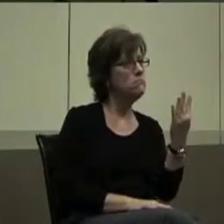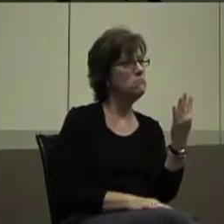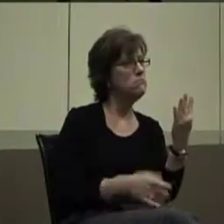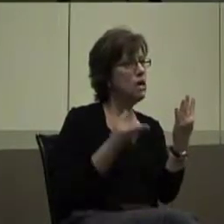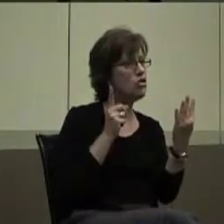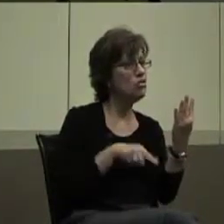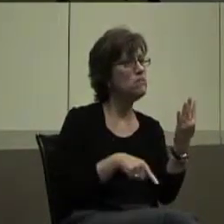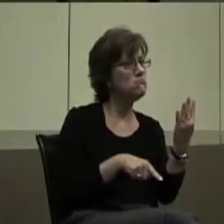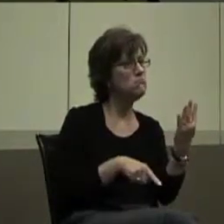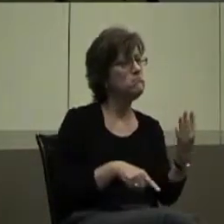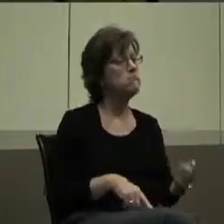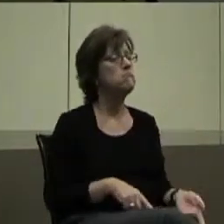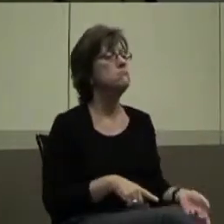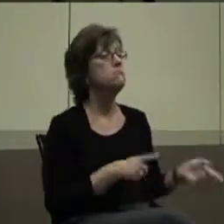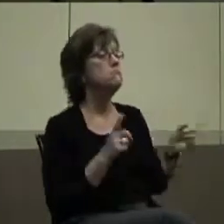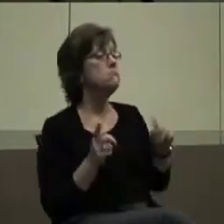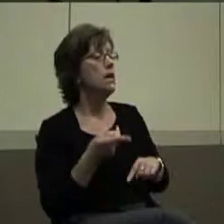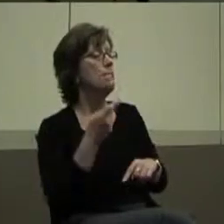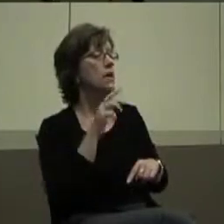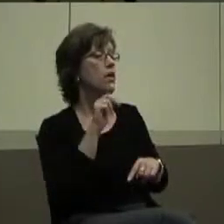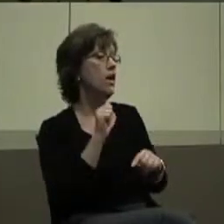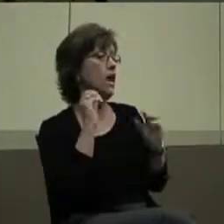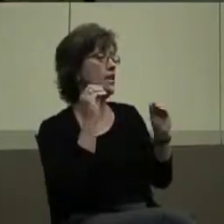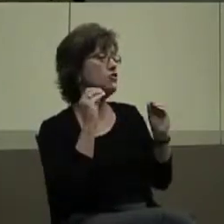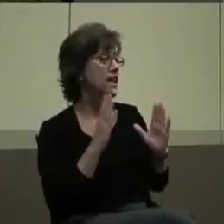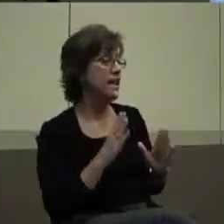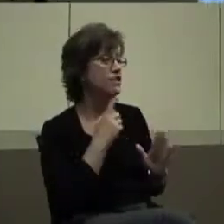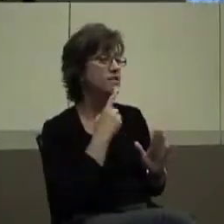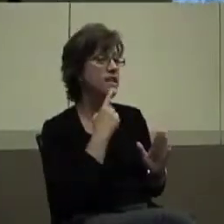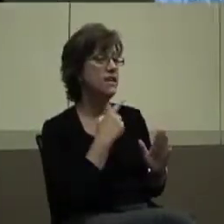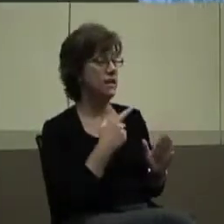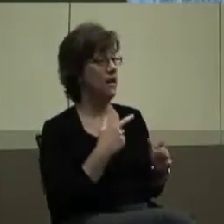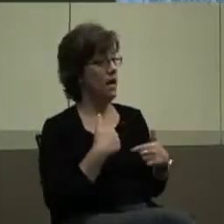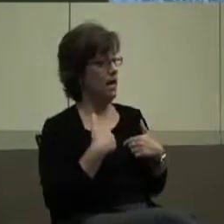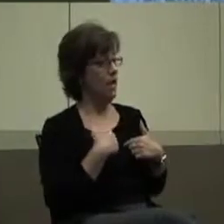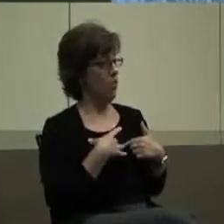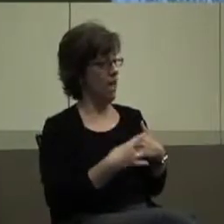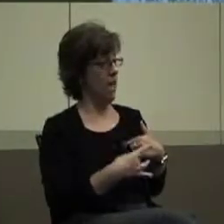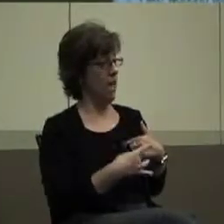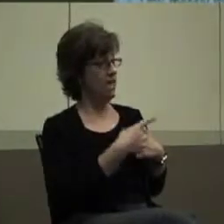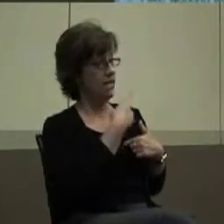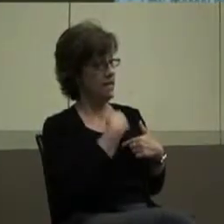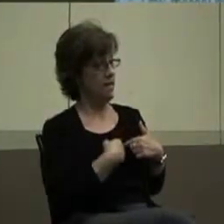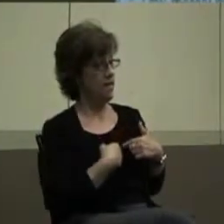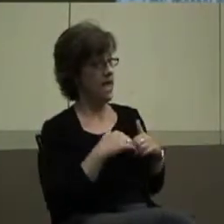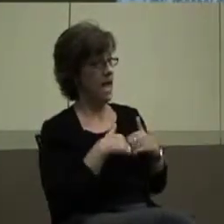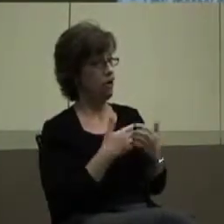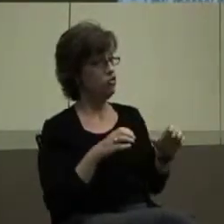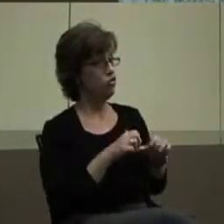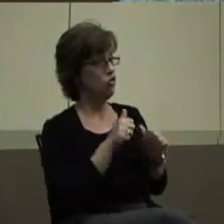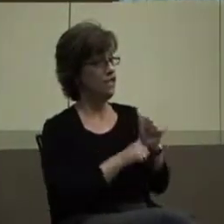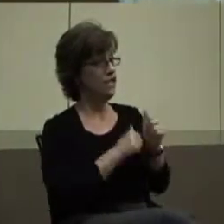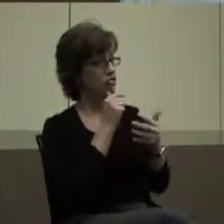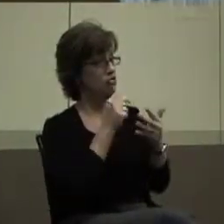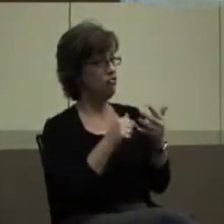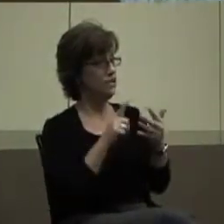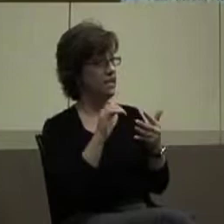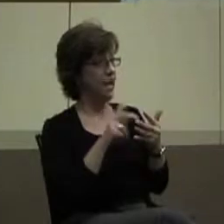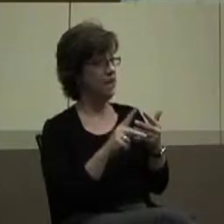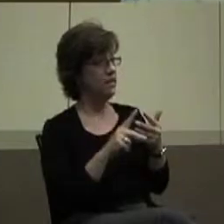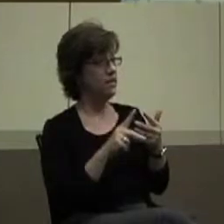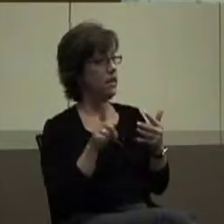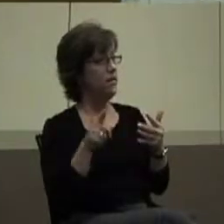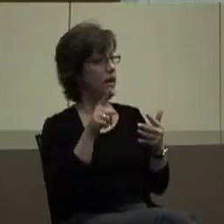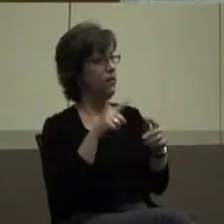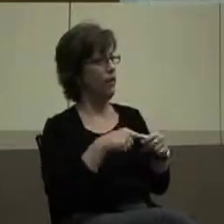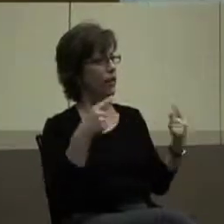agreed with that. The paraeducator said, for I like to be told how to do each task. They